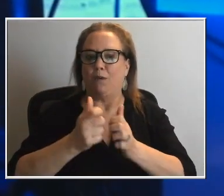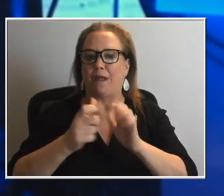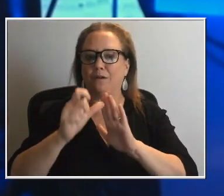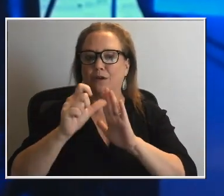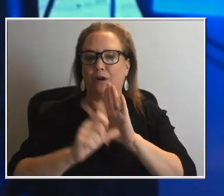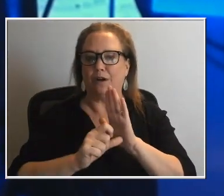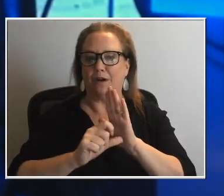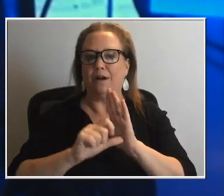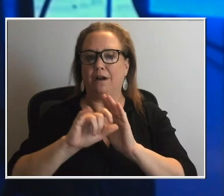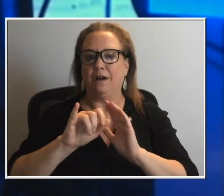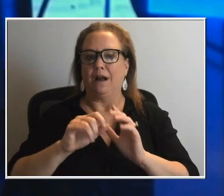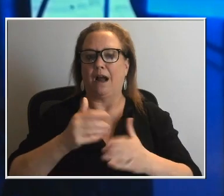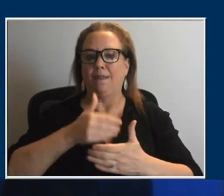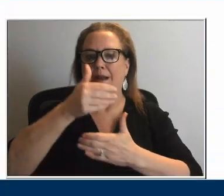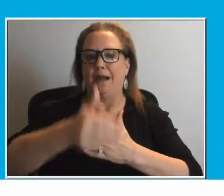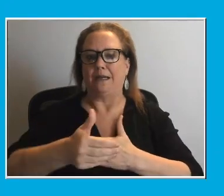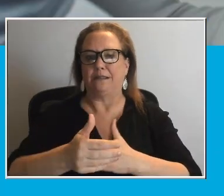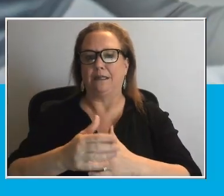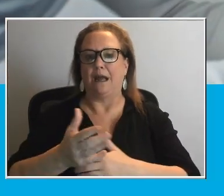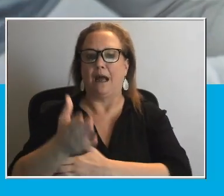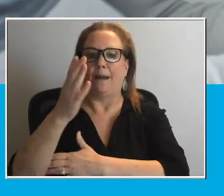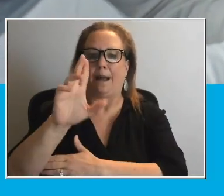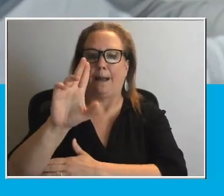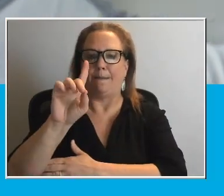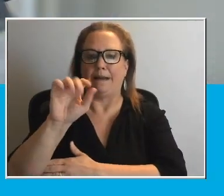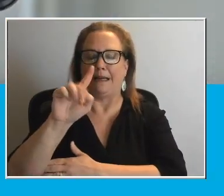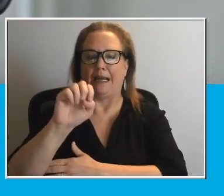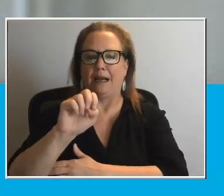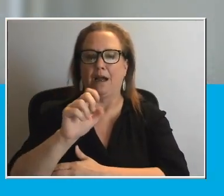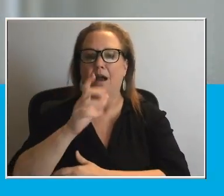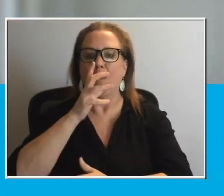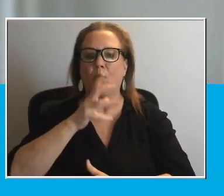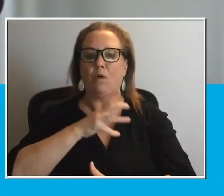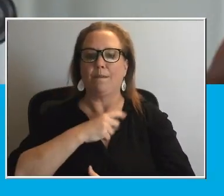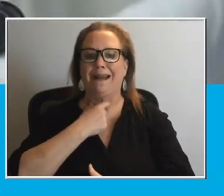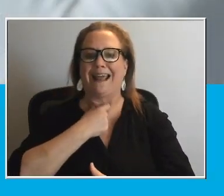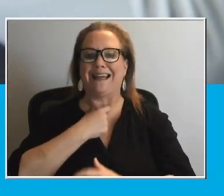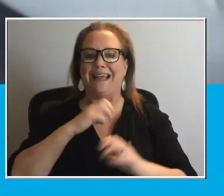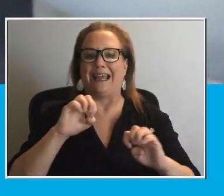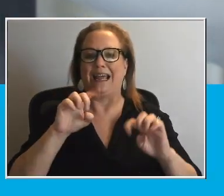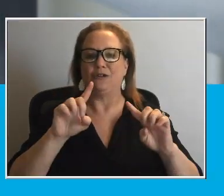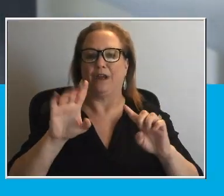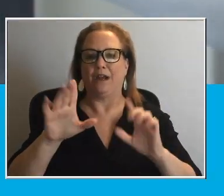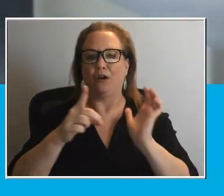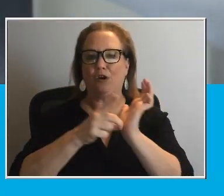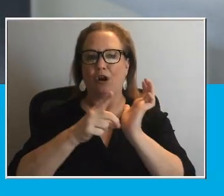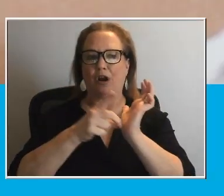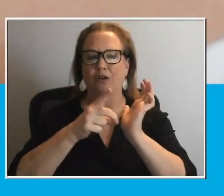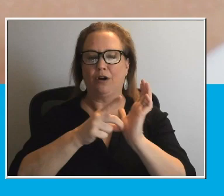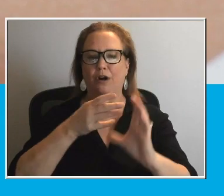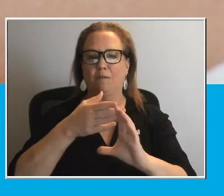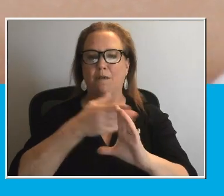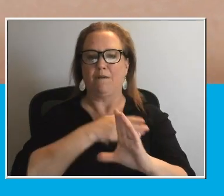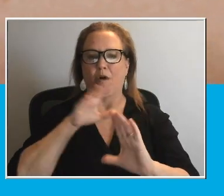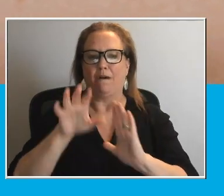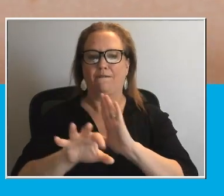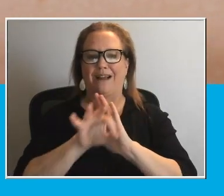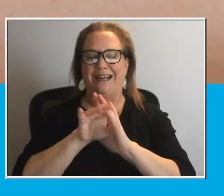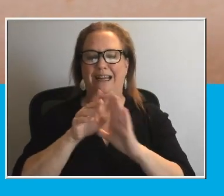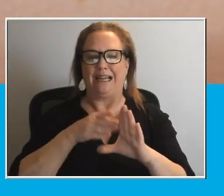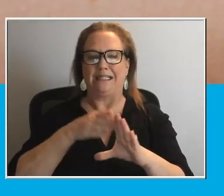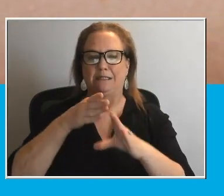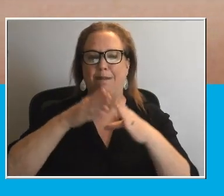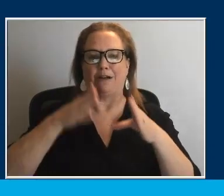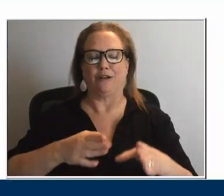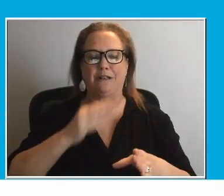Jessica Lovell on the next Morning Medical Update. Meet a woman who had to educate her own doctor before finding a specialist close to home